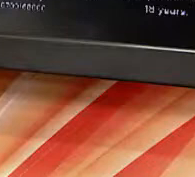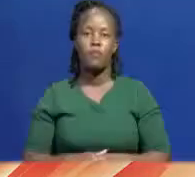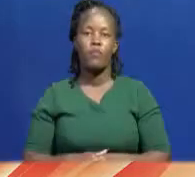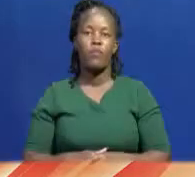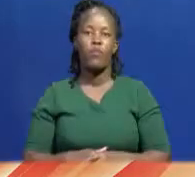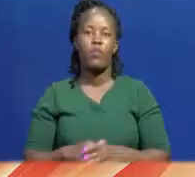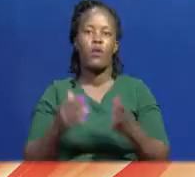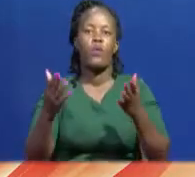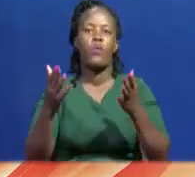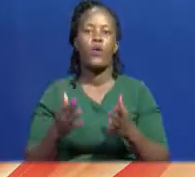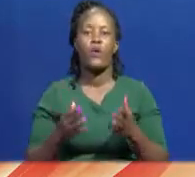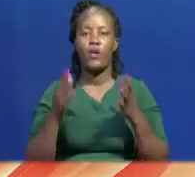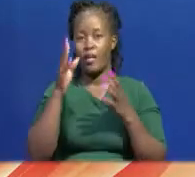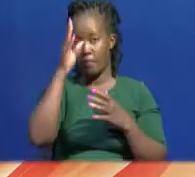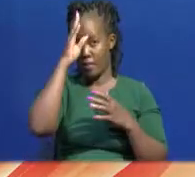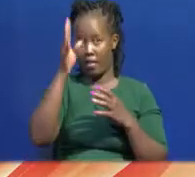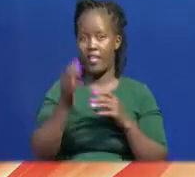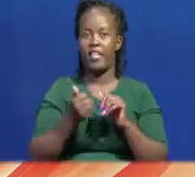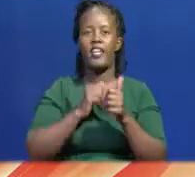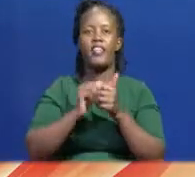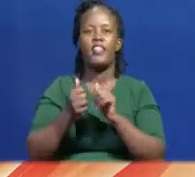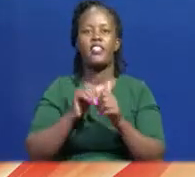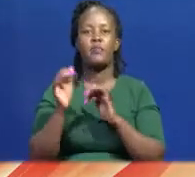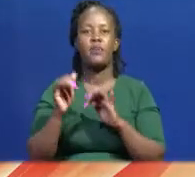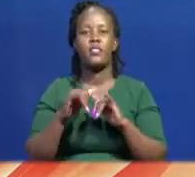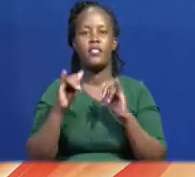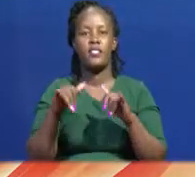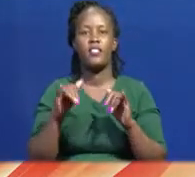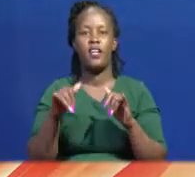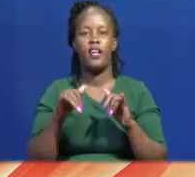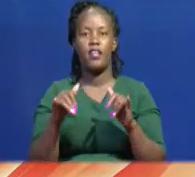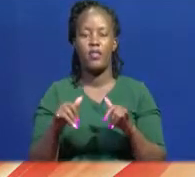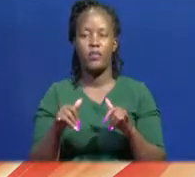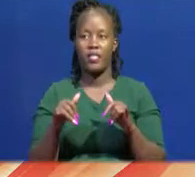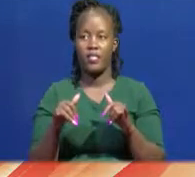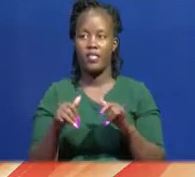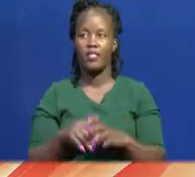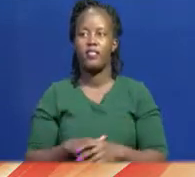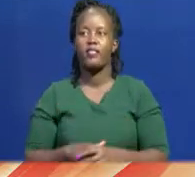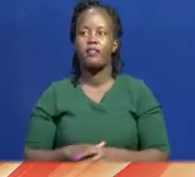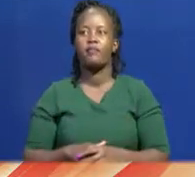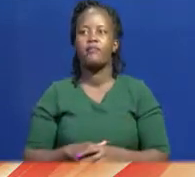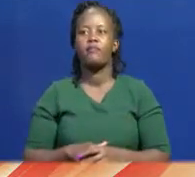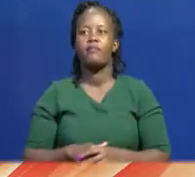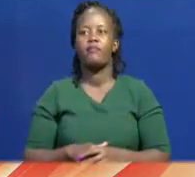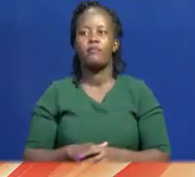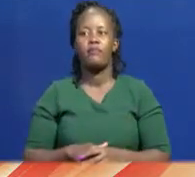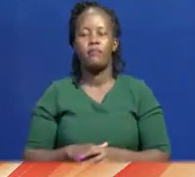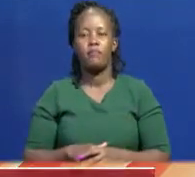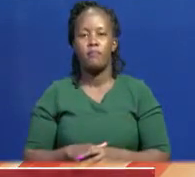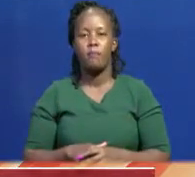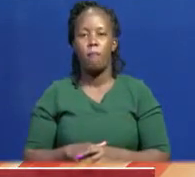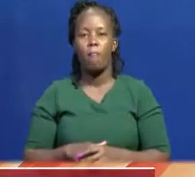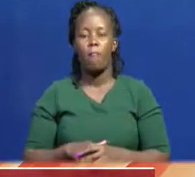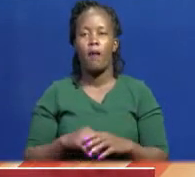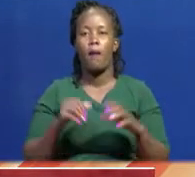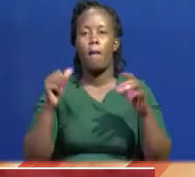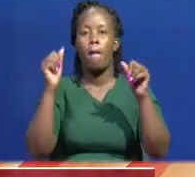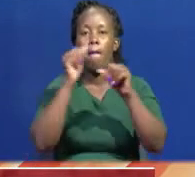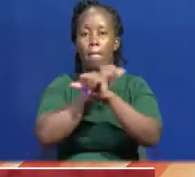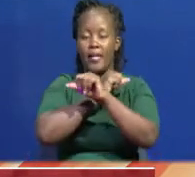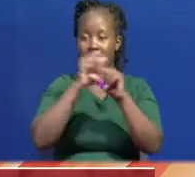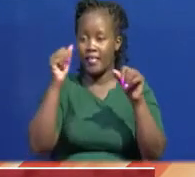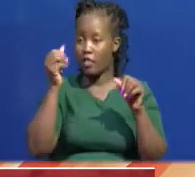Welcome back to Sunday Express. My name is Karen Kibat. Let's take a look at what's making headlines in the world of sports. Now, President William Ruto